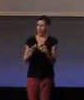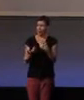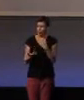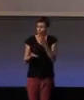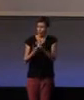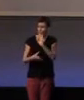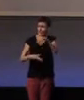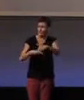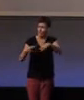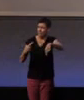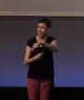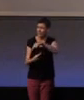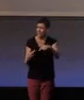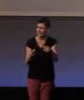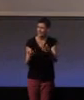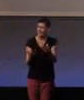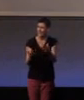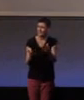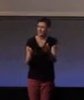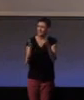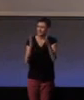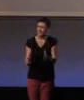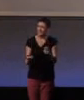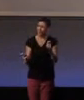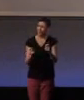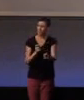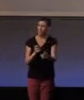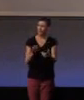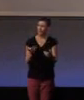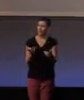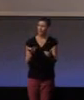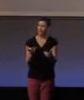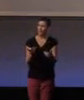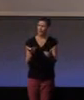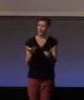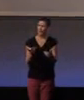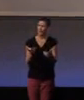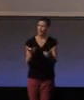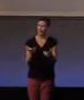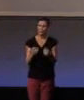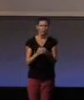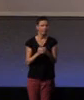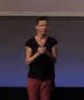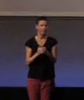part of this necessary changes of alias alias dat moet idee question